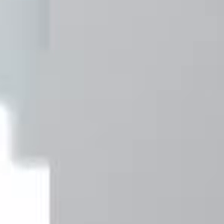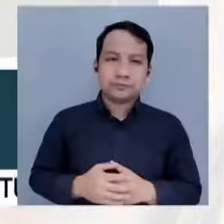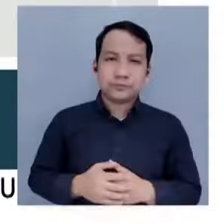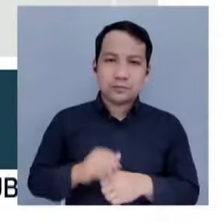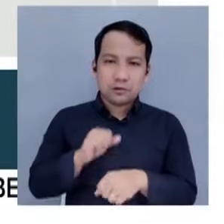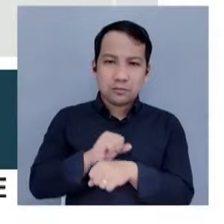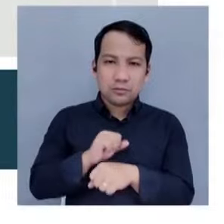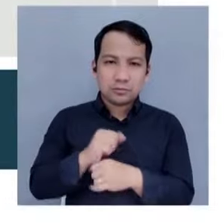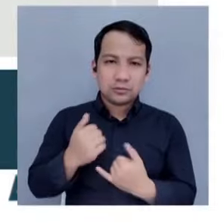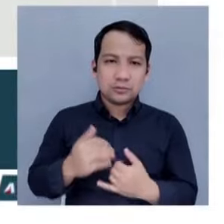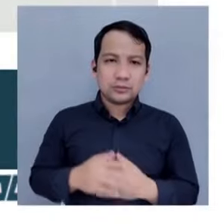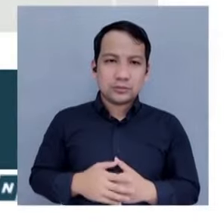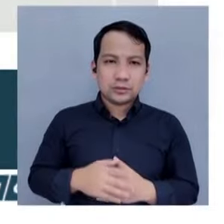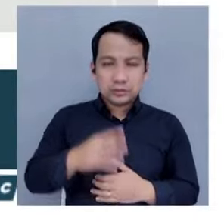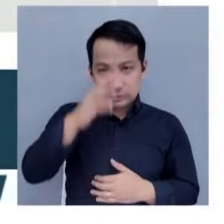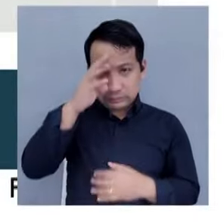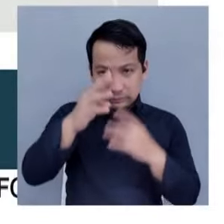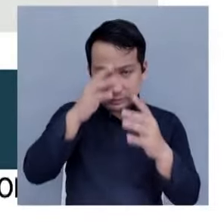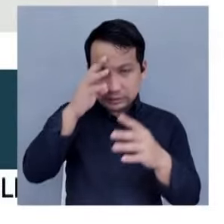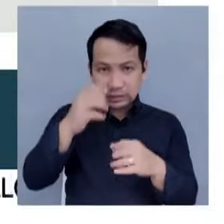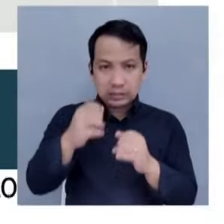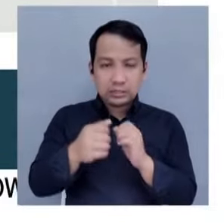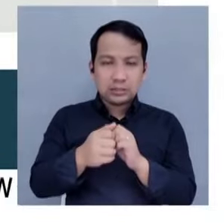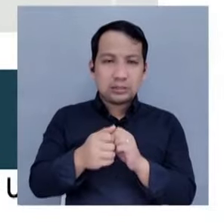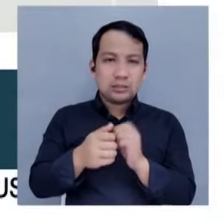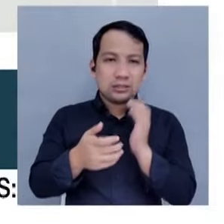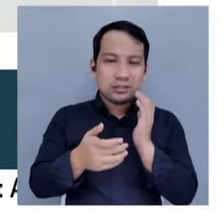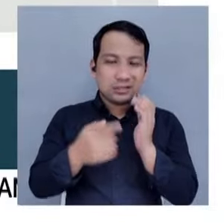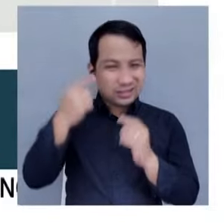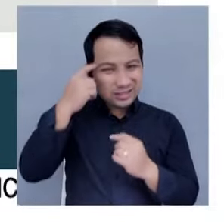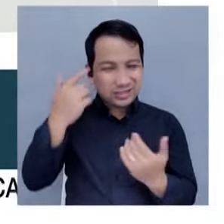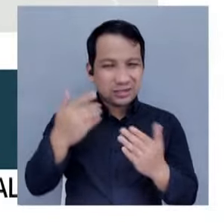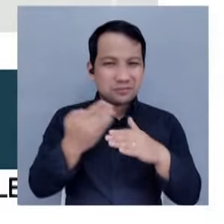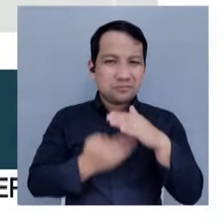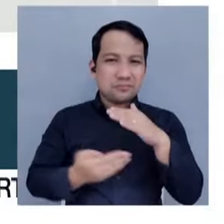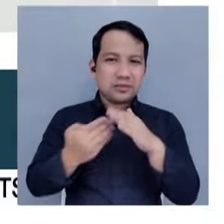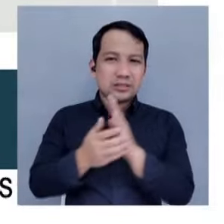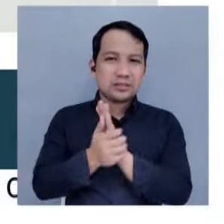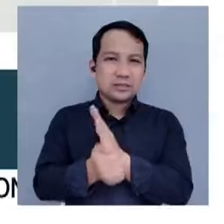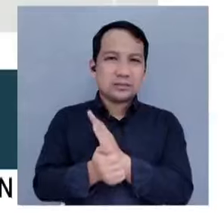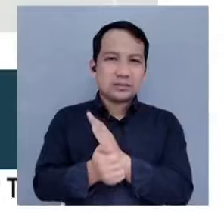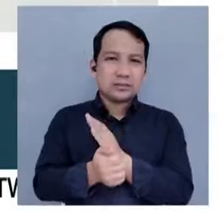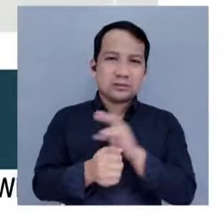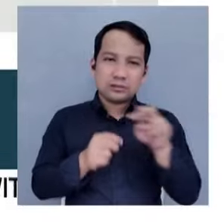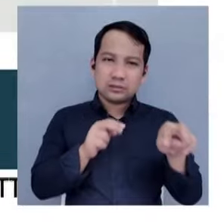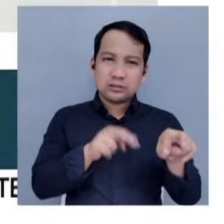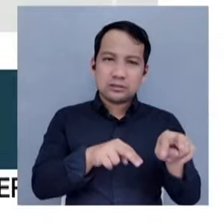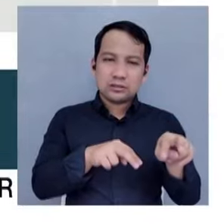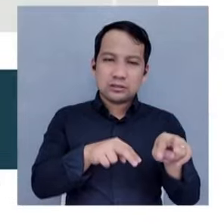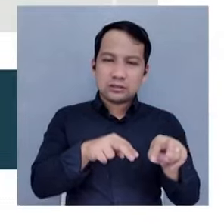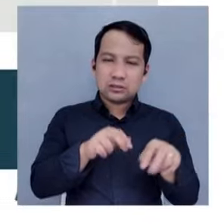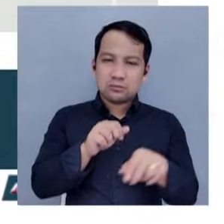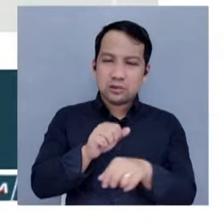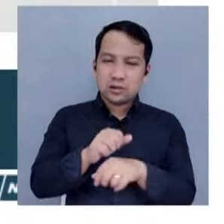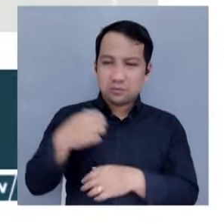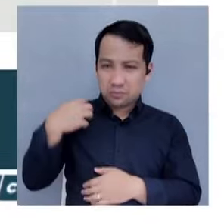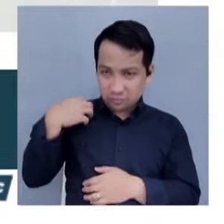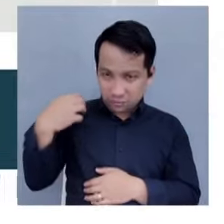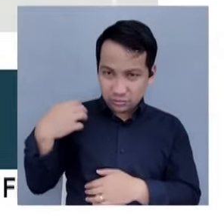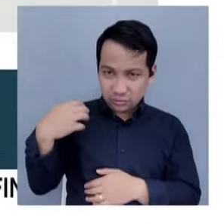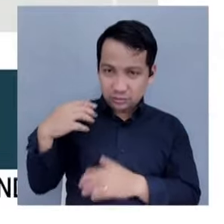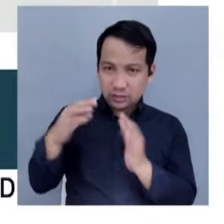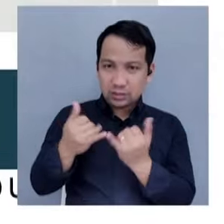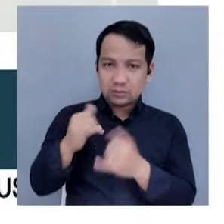Yung creative thinking and mga soft skills na ito, basic skills din to na tinitingnan ng mga employers by the time these